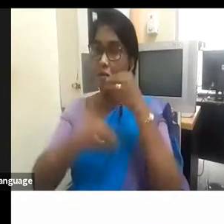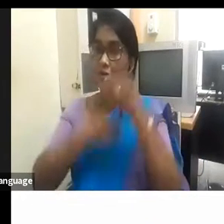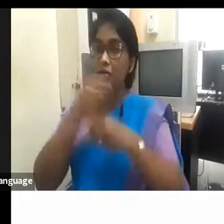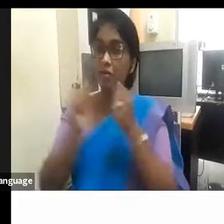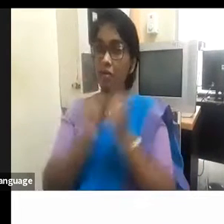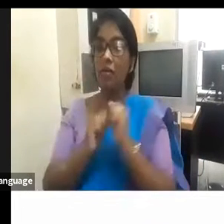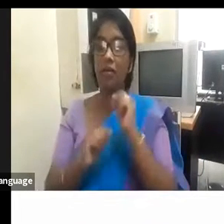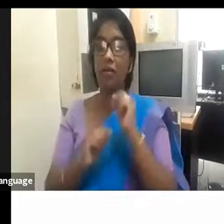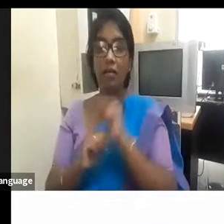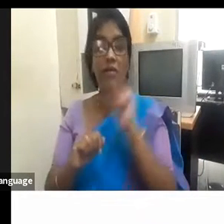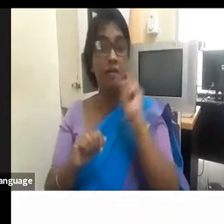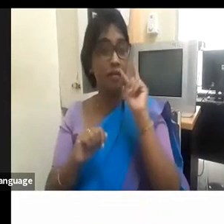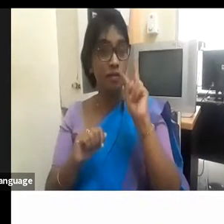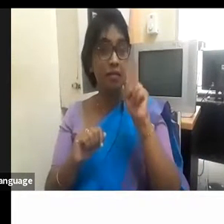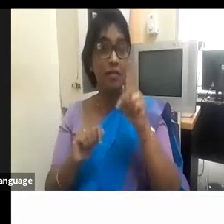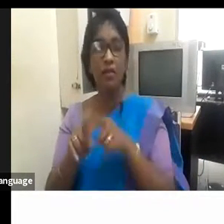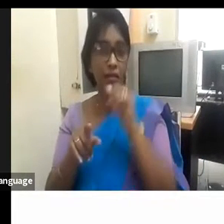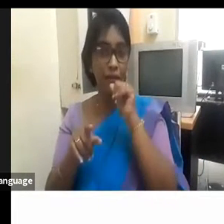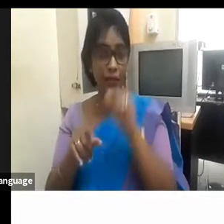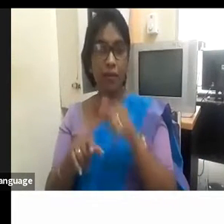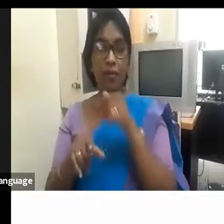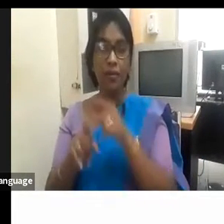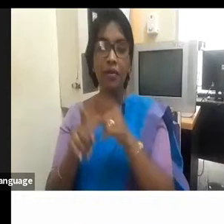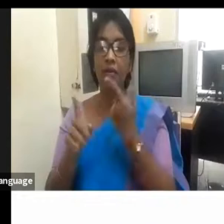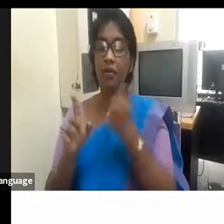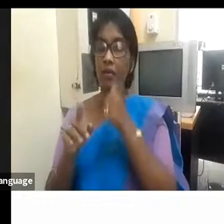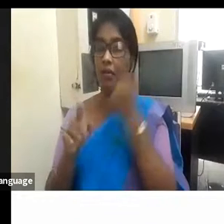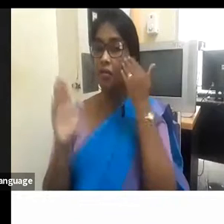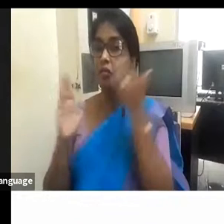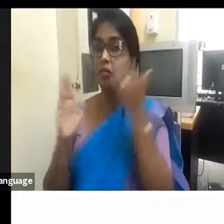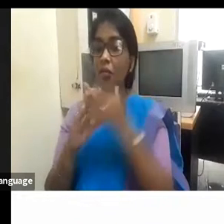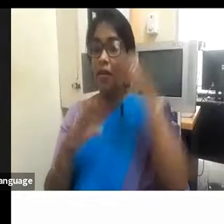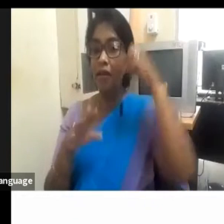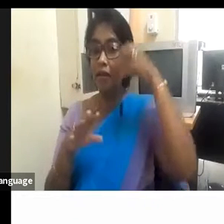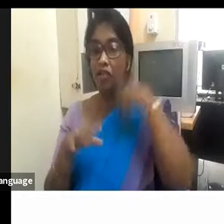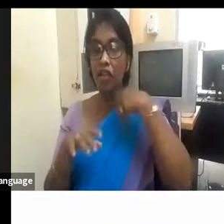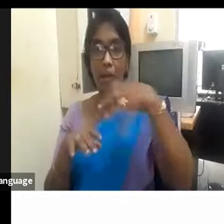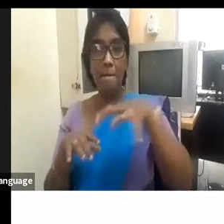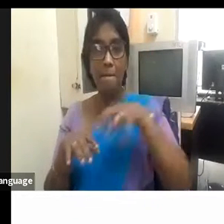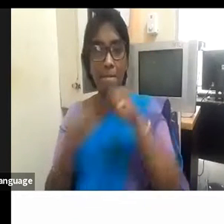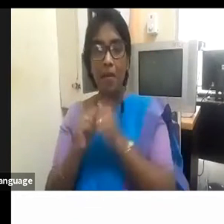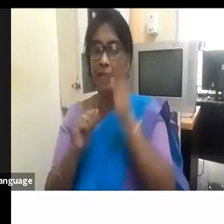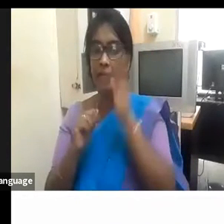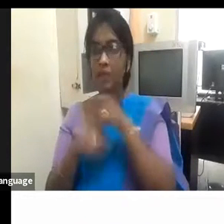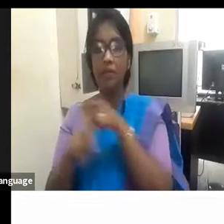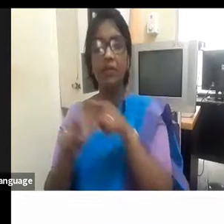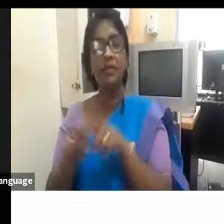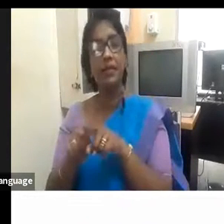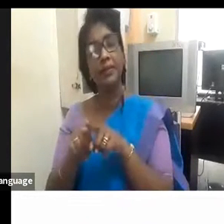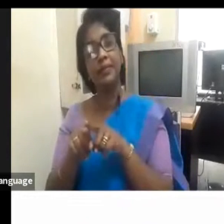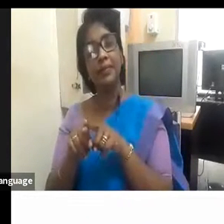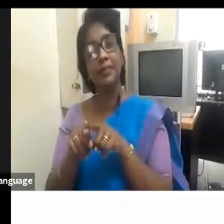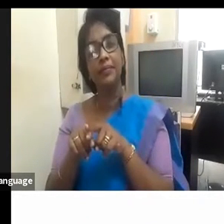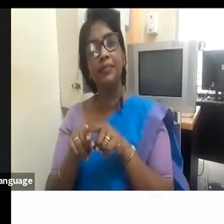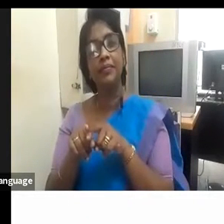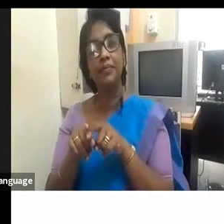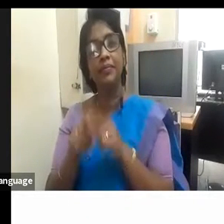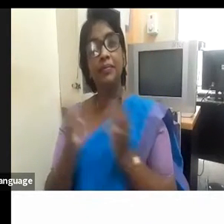sector, the act says that you can't use electricity, but more to be said in there, right? So it's up to us. And it goes back to my